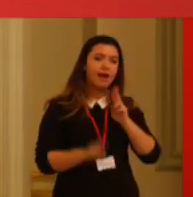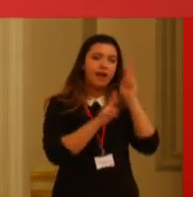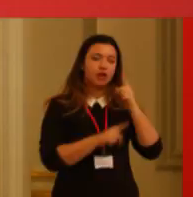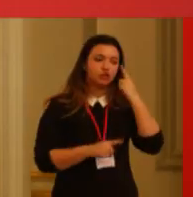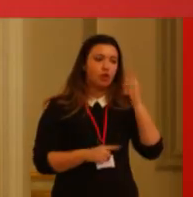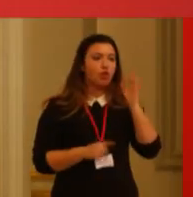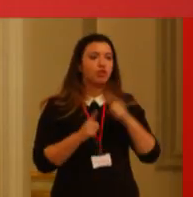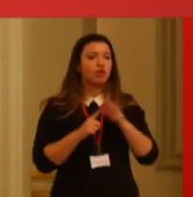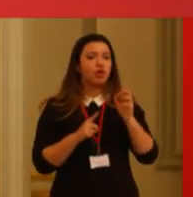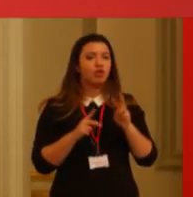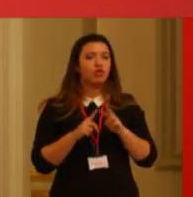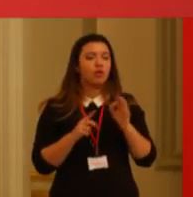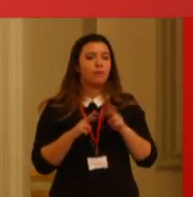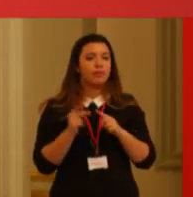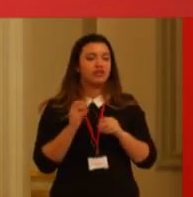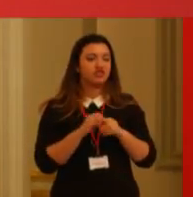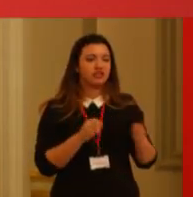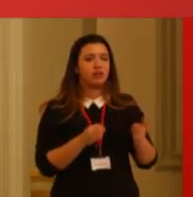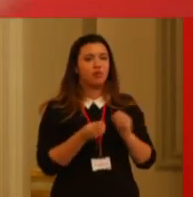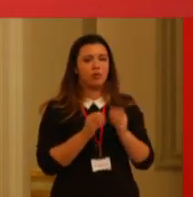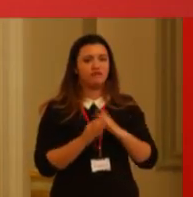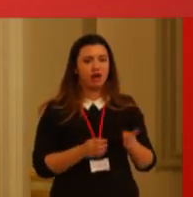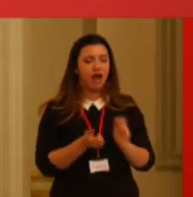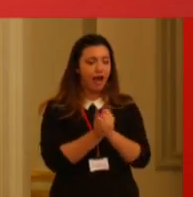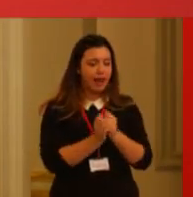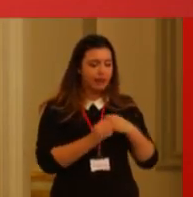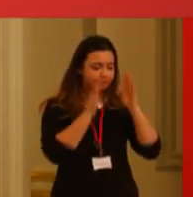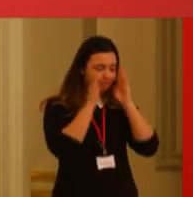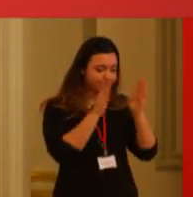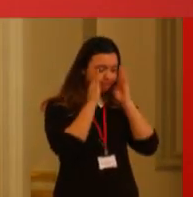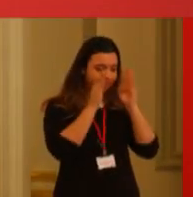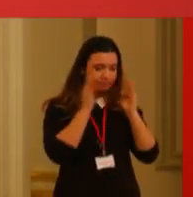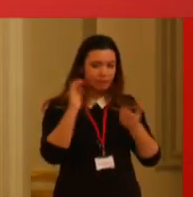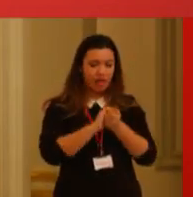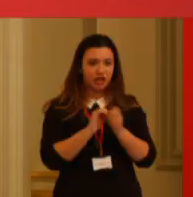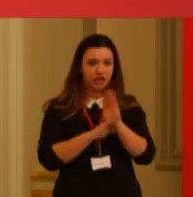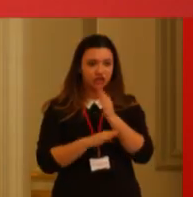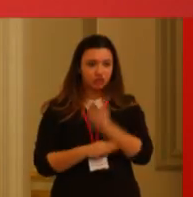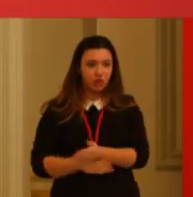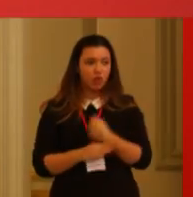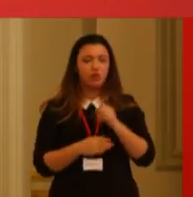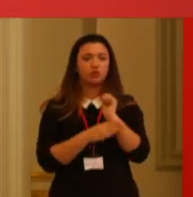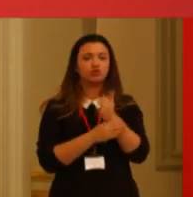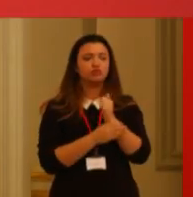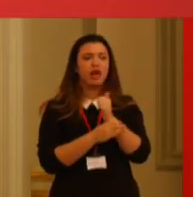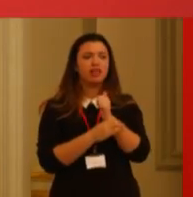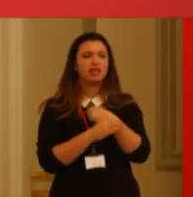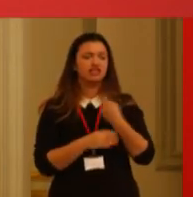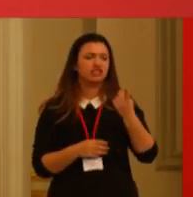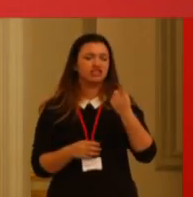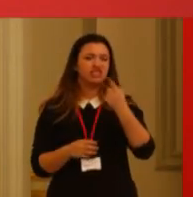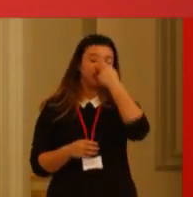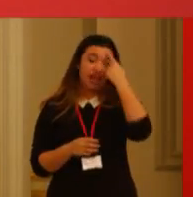peculiarities or features that they have. So they have a problem with regards to autonomy. They're not autonomous. They're too dependable in their